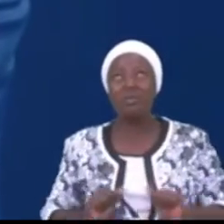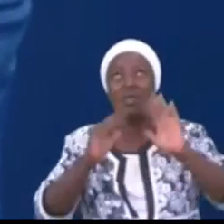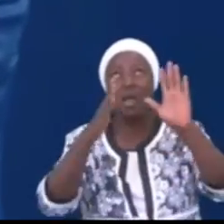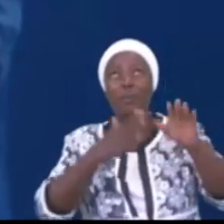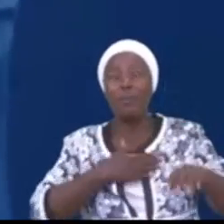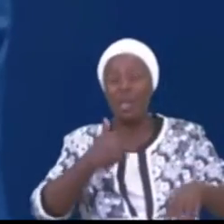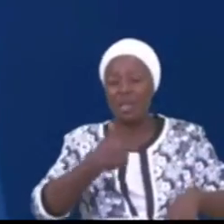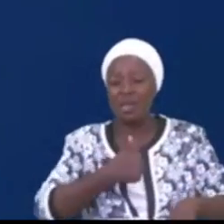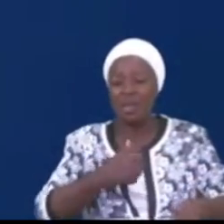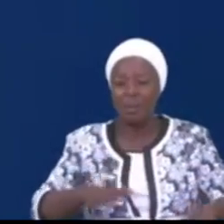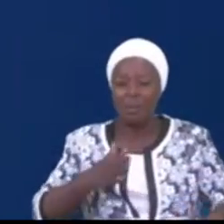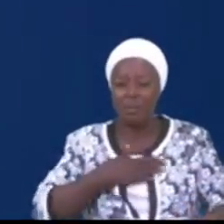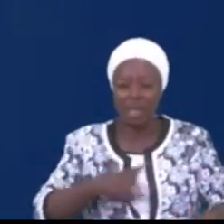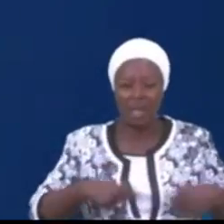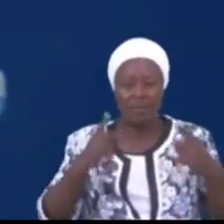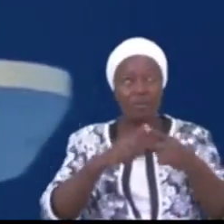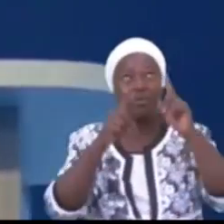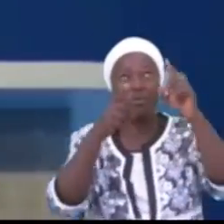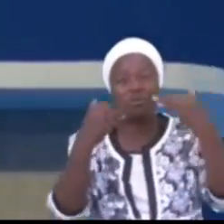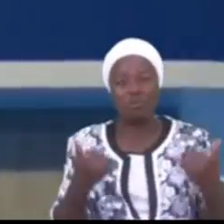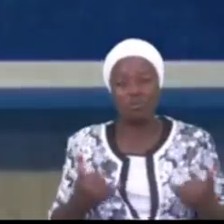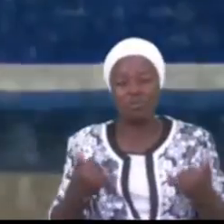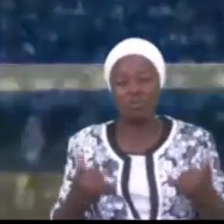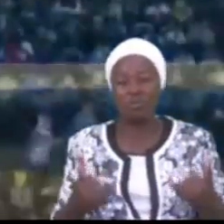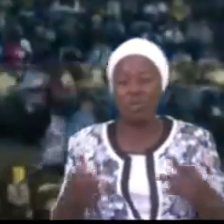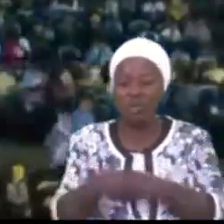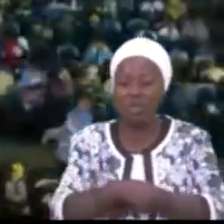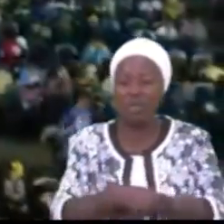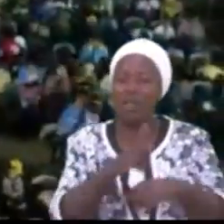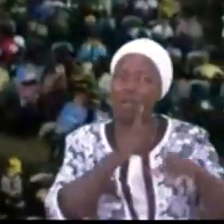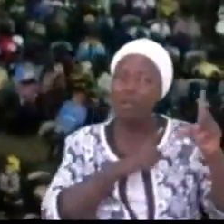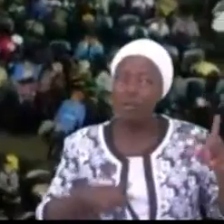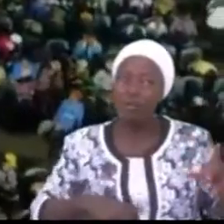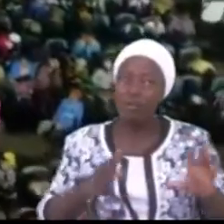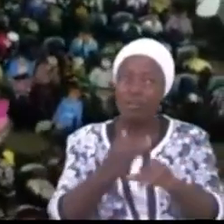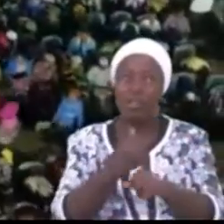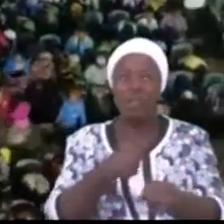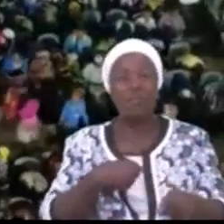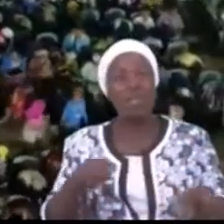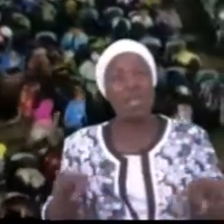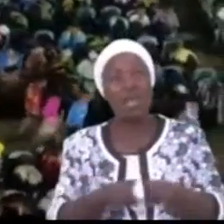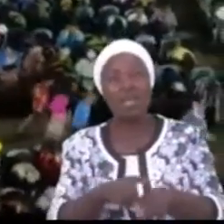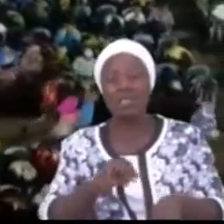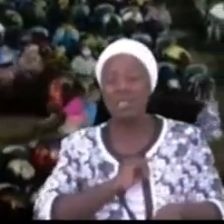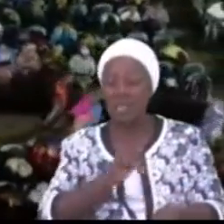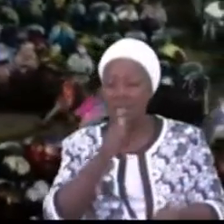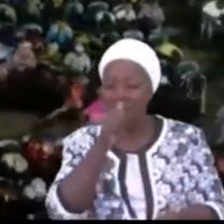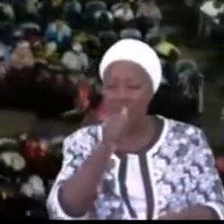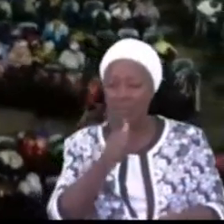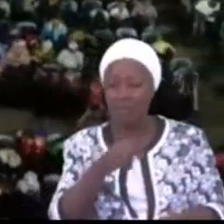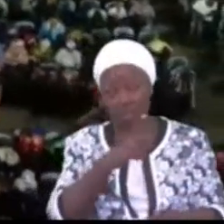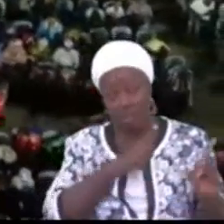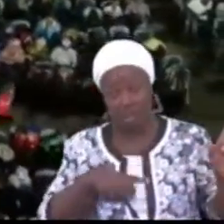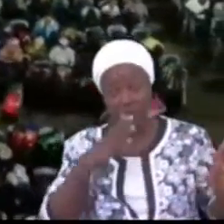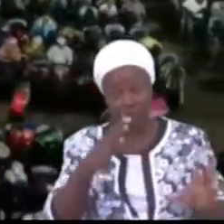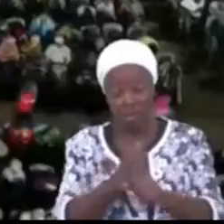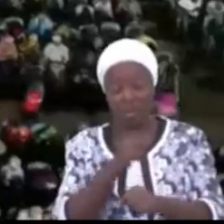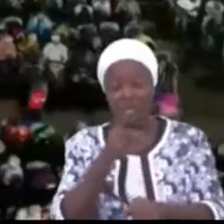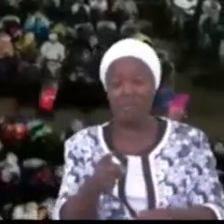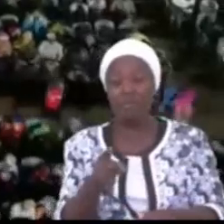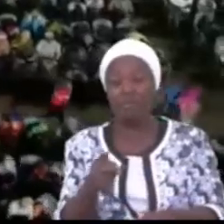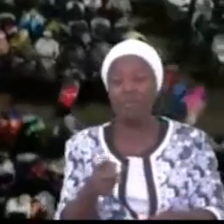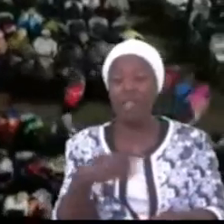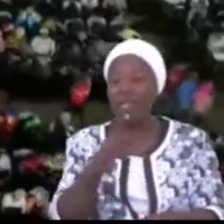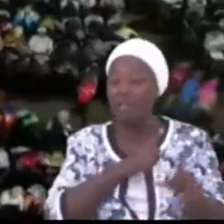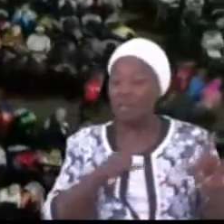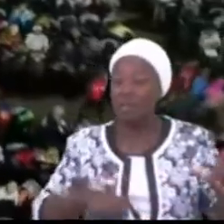today. Lord, take me as I am. The Lord will receive you. I said the